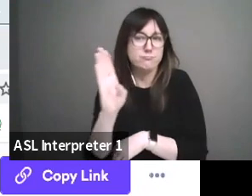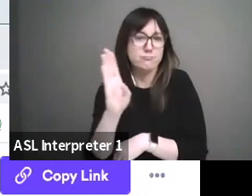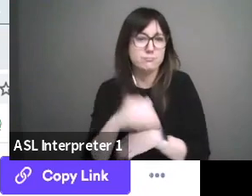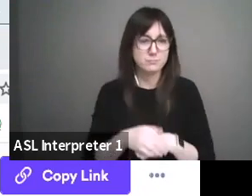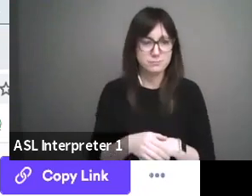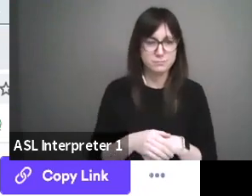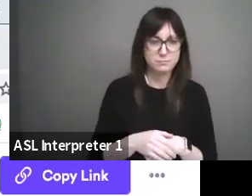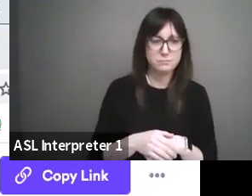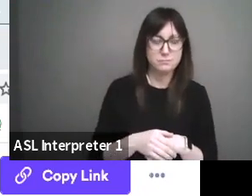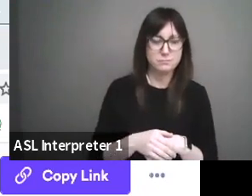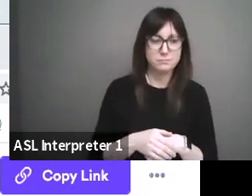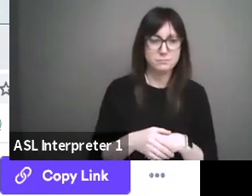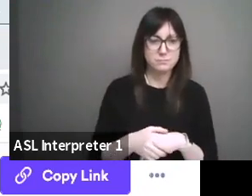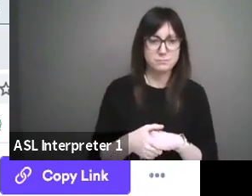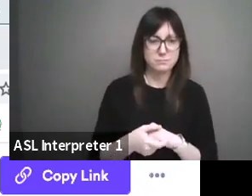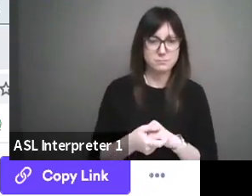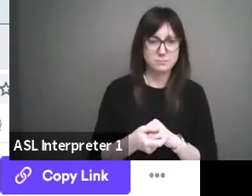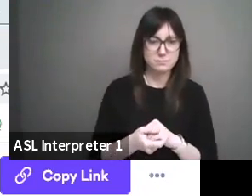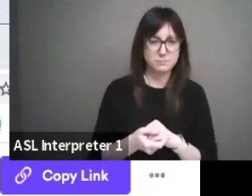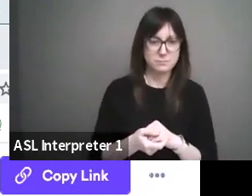private message.